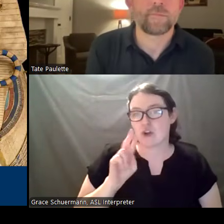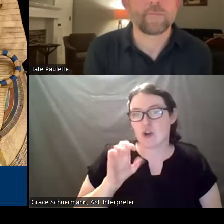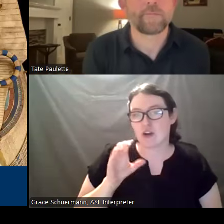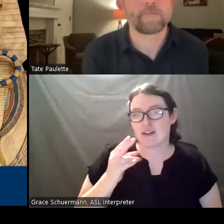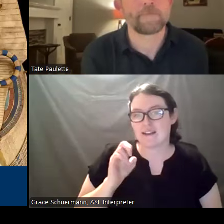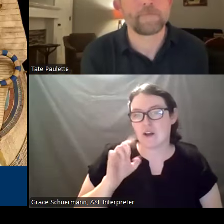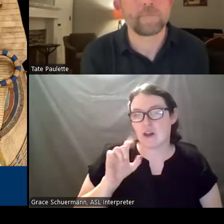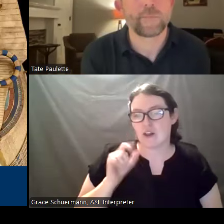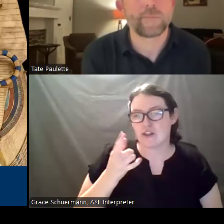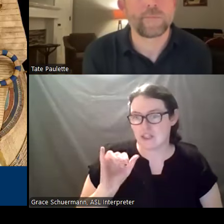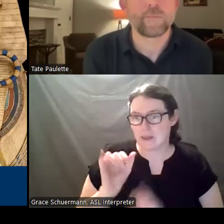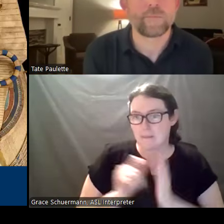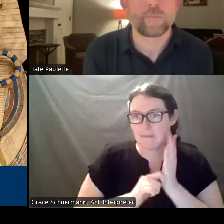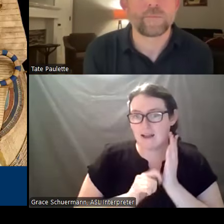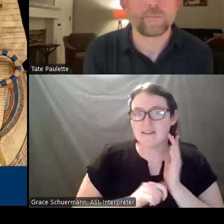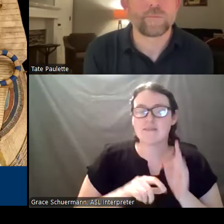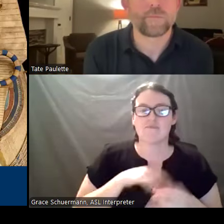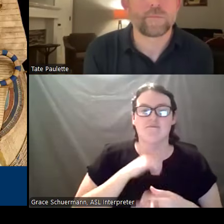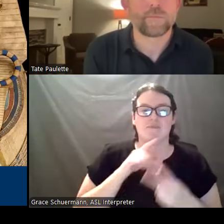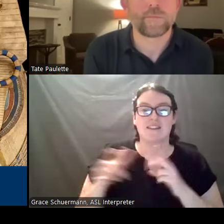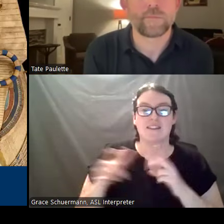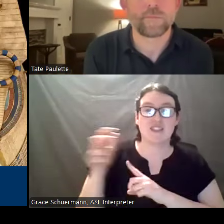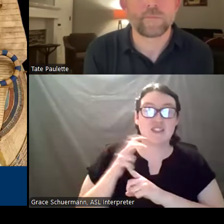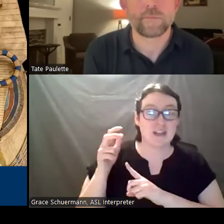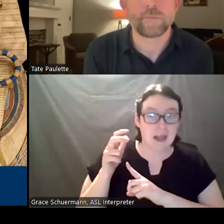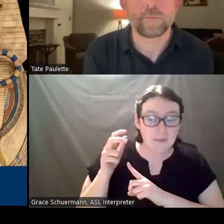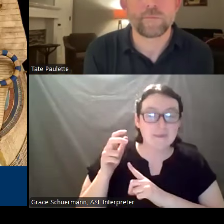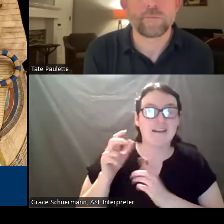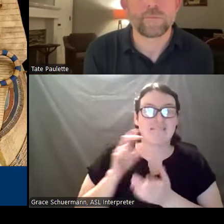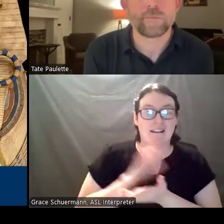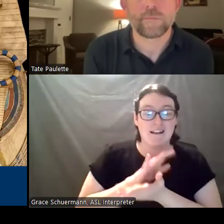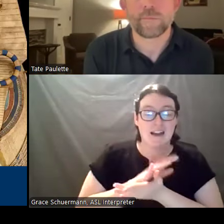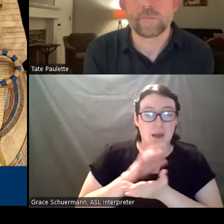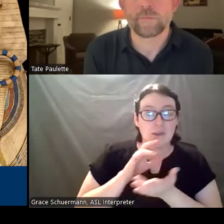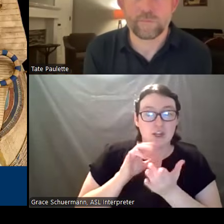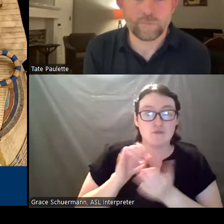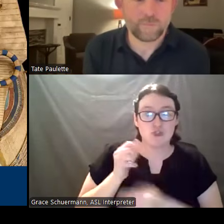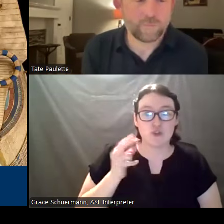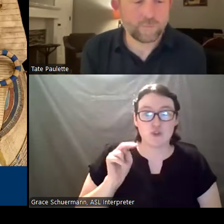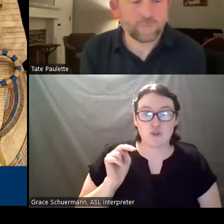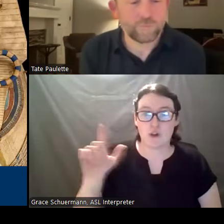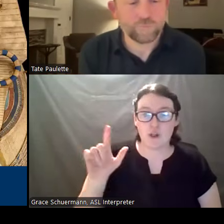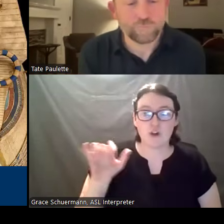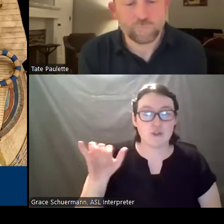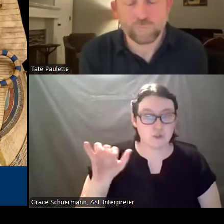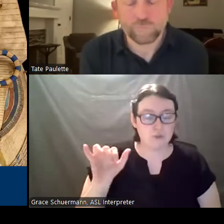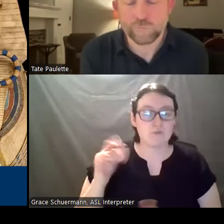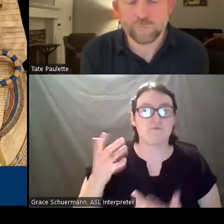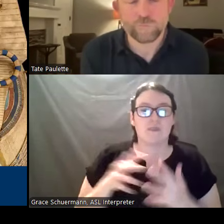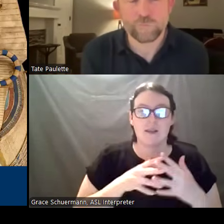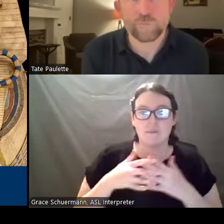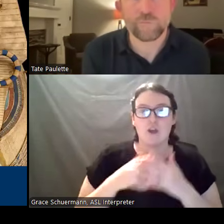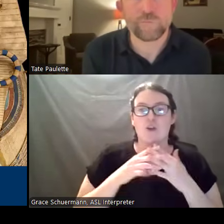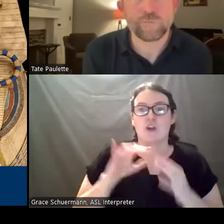also the world's leading academic journal of Mediterranean archaeology, the American Journal of Archaeology, both of which are available